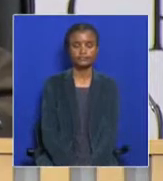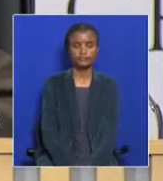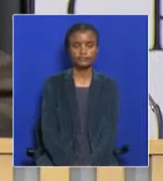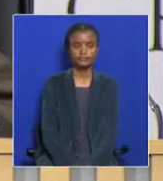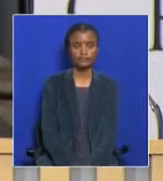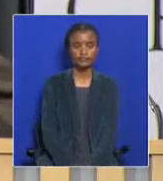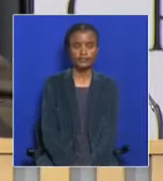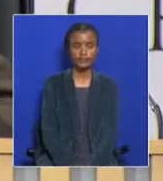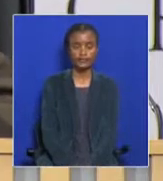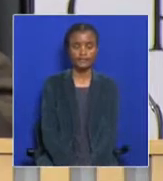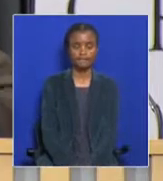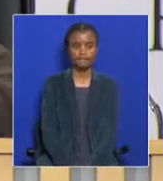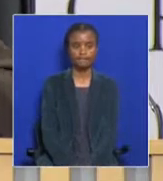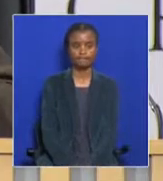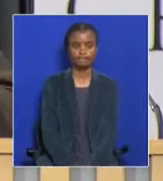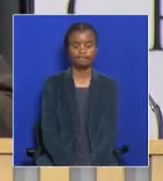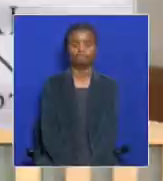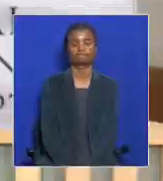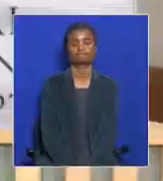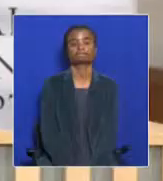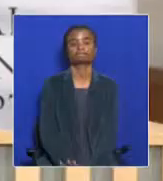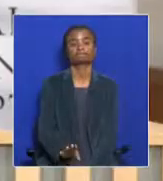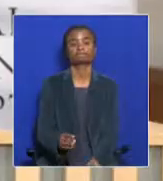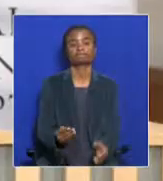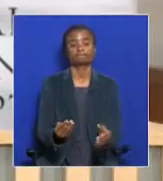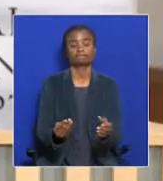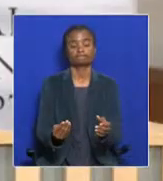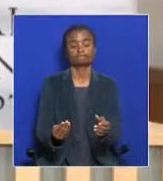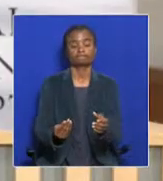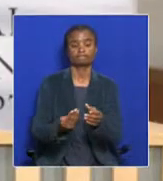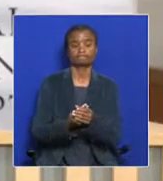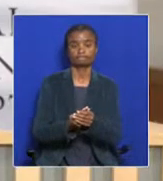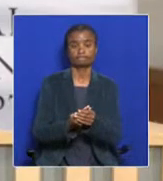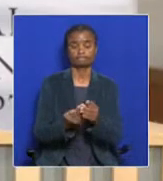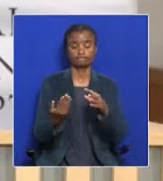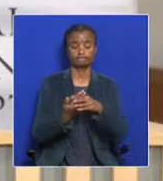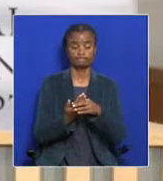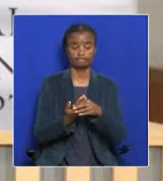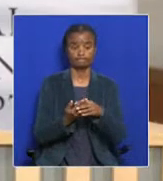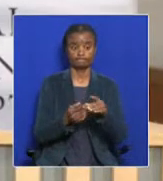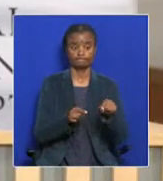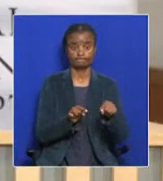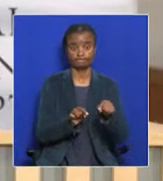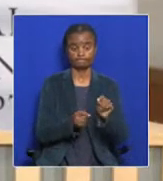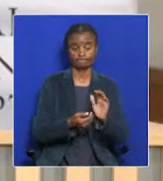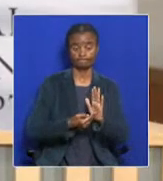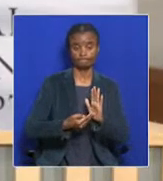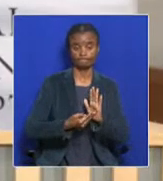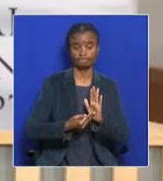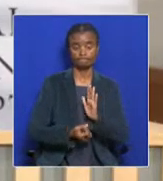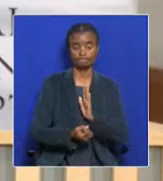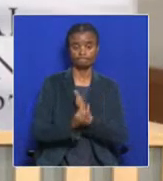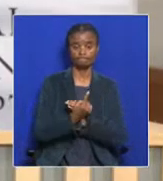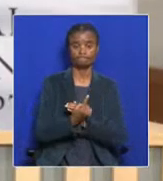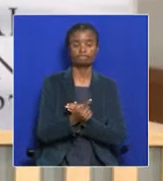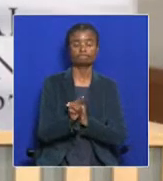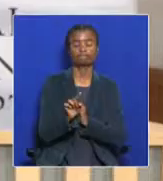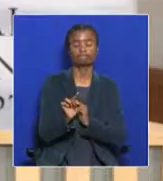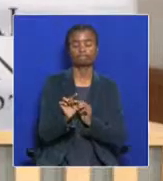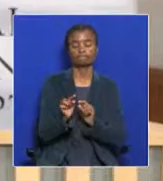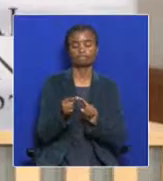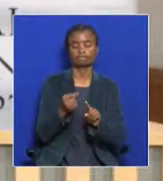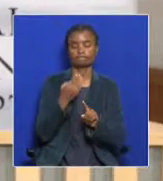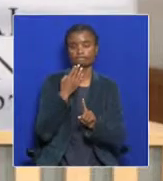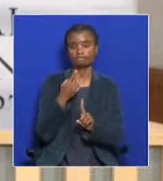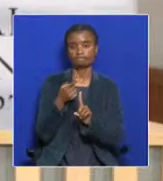And in this particular case, this is by Warrant Officer Sander,